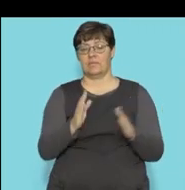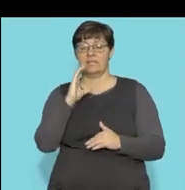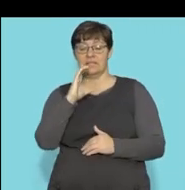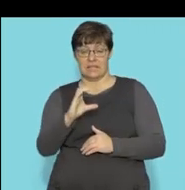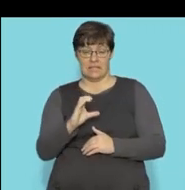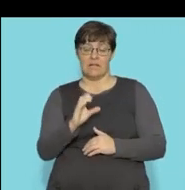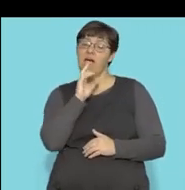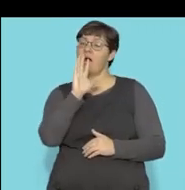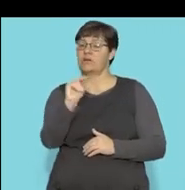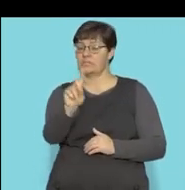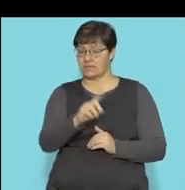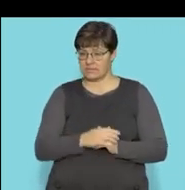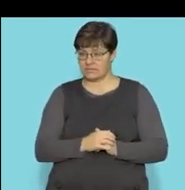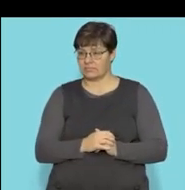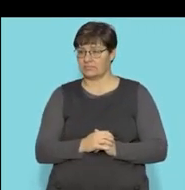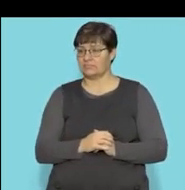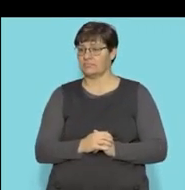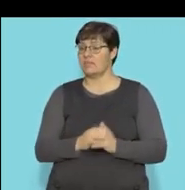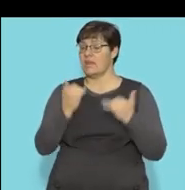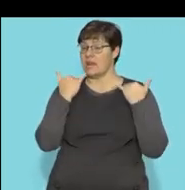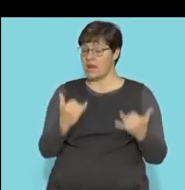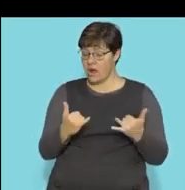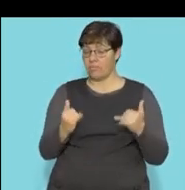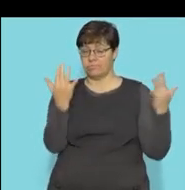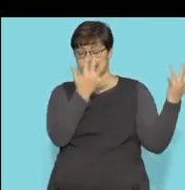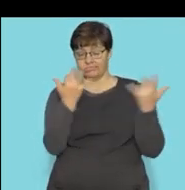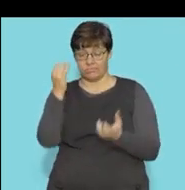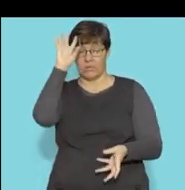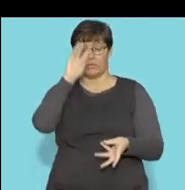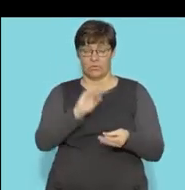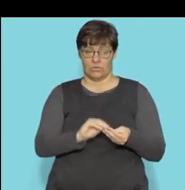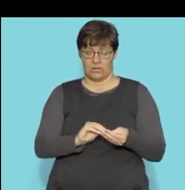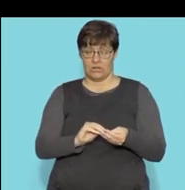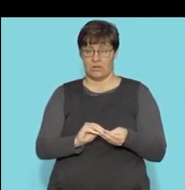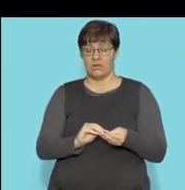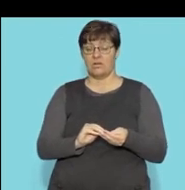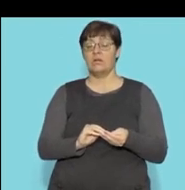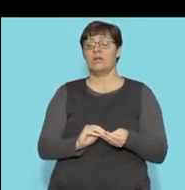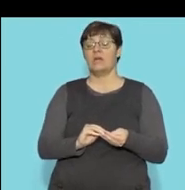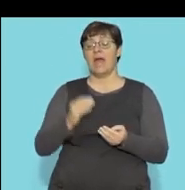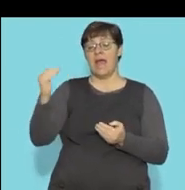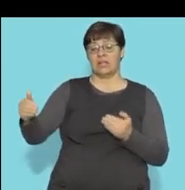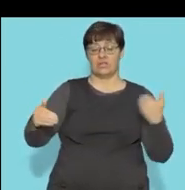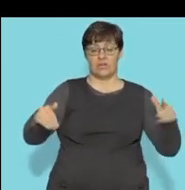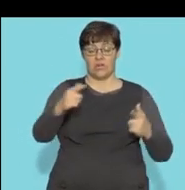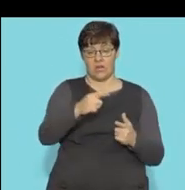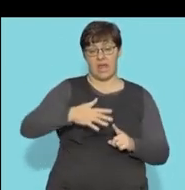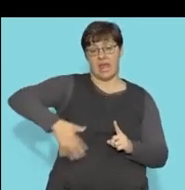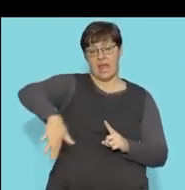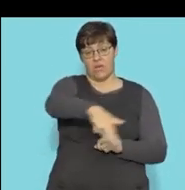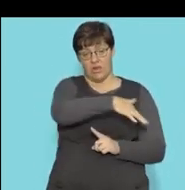C, everyone, to see what is being asked. So we now need to calculate the total exterior surface